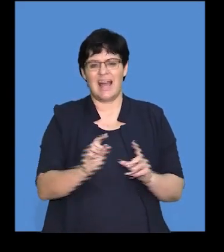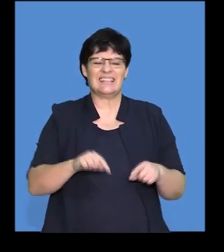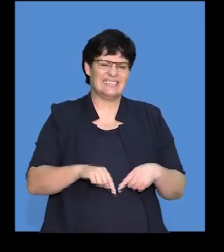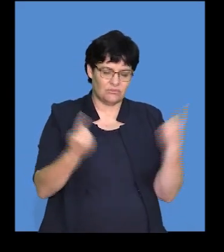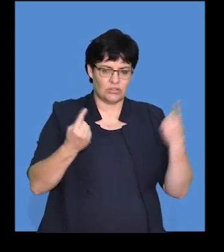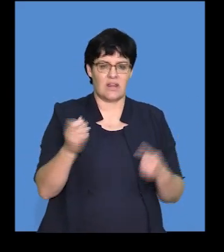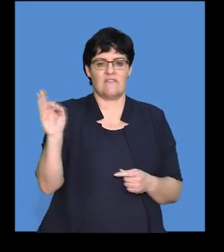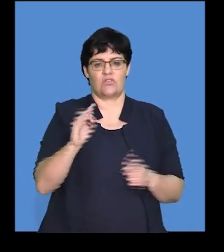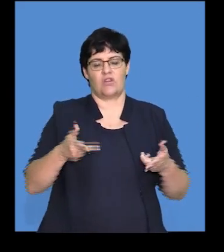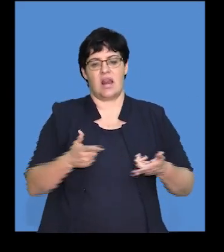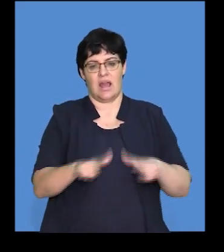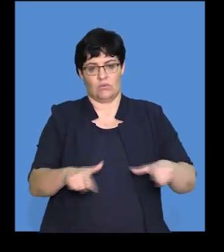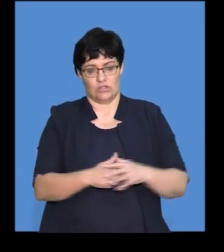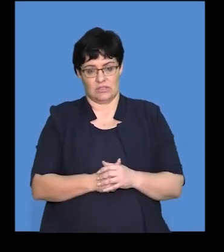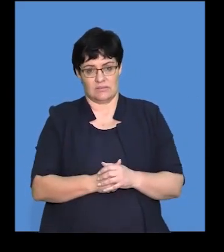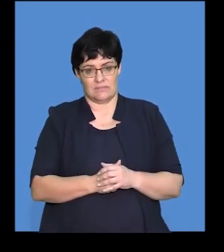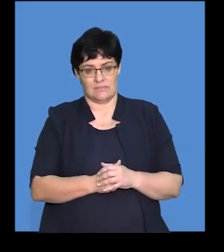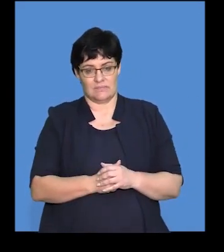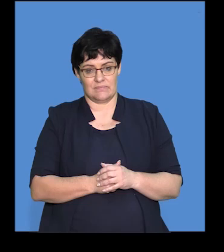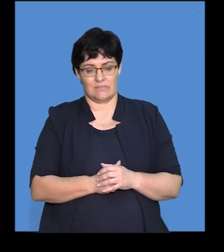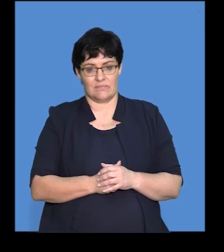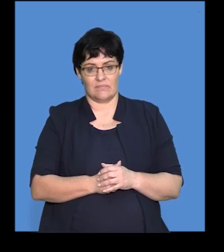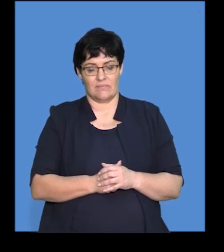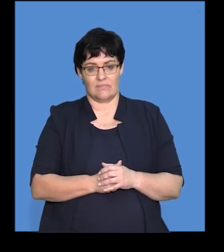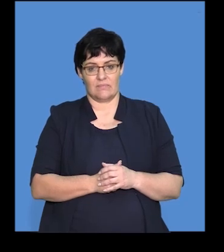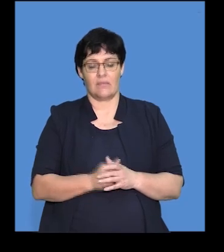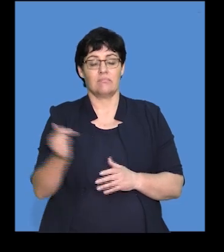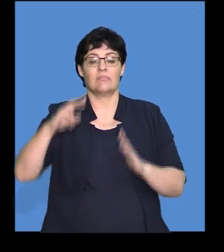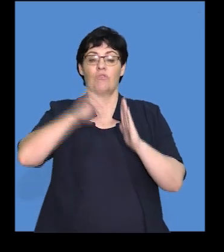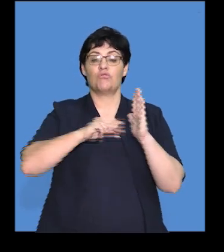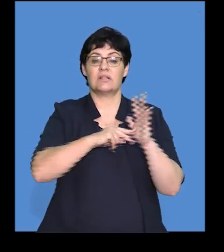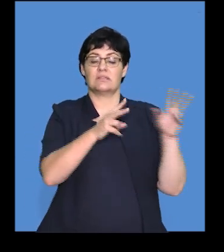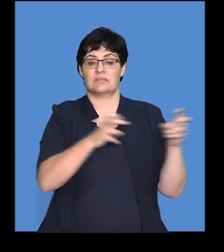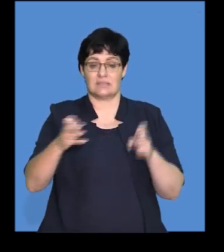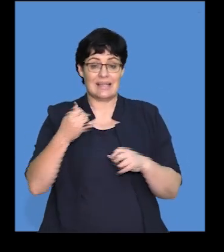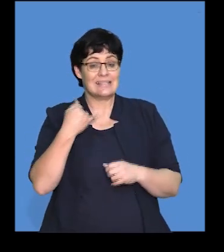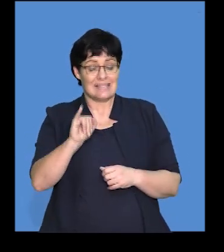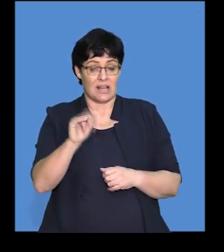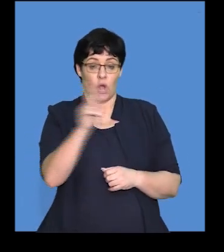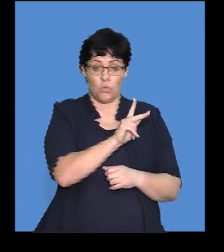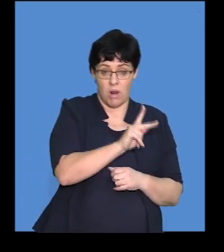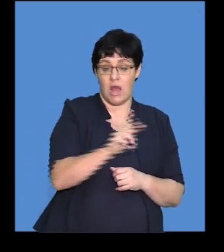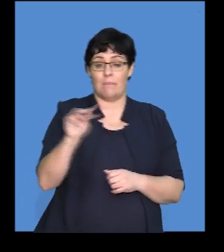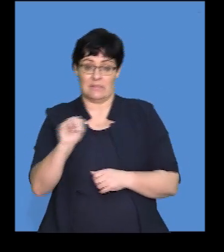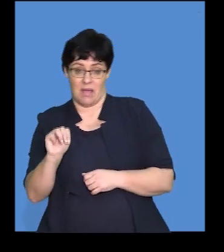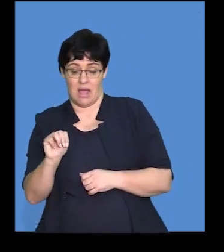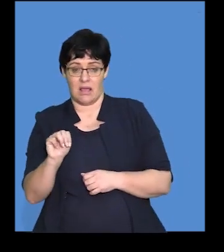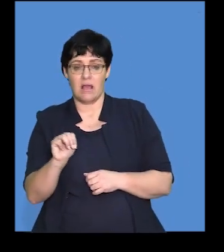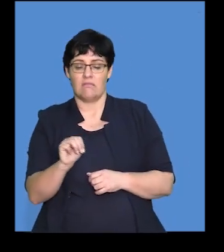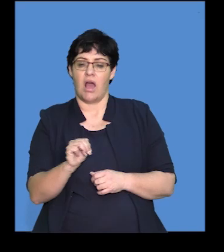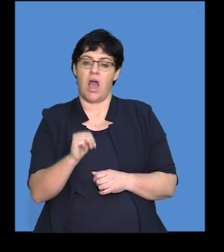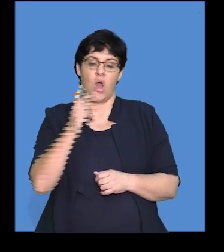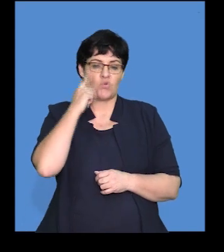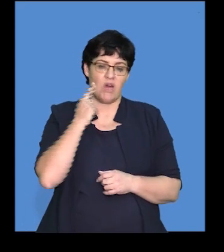language. Here's an extract. An extract reads, still on Khumalo and Msimangu, Cry the Beloved